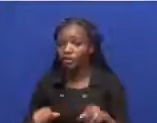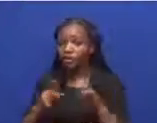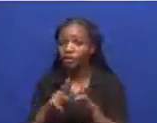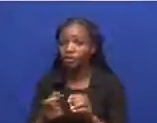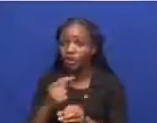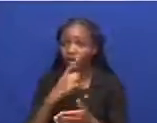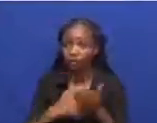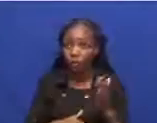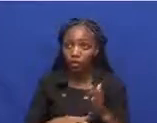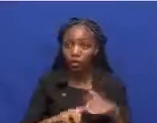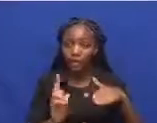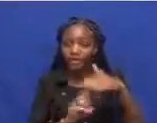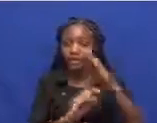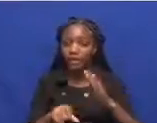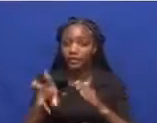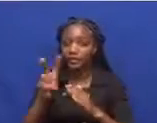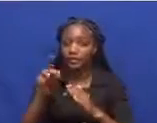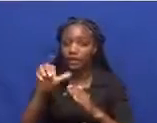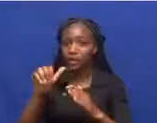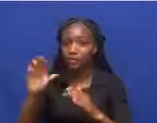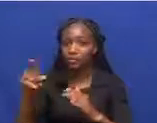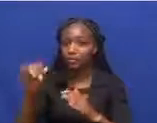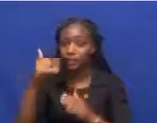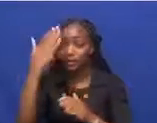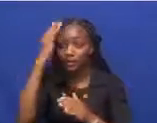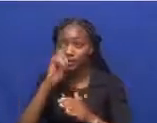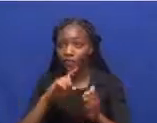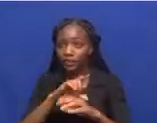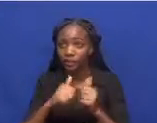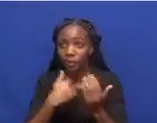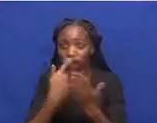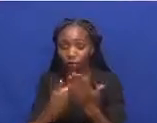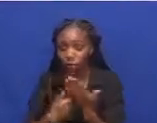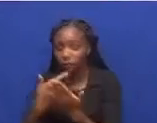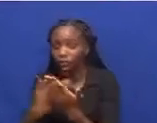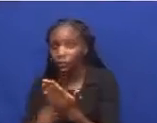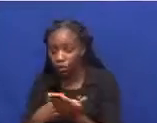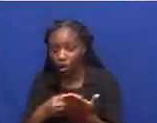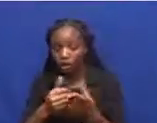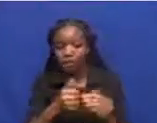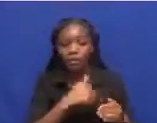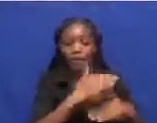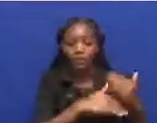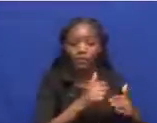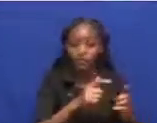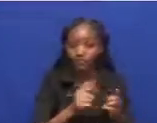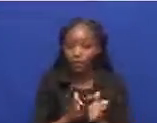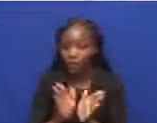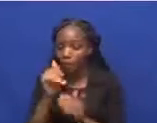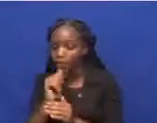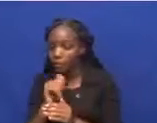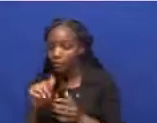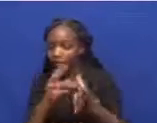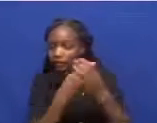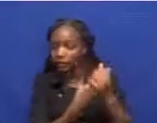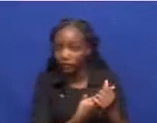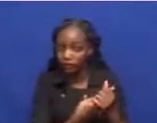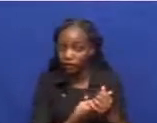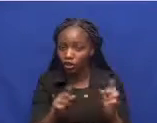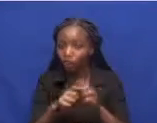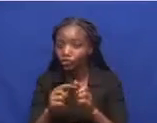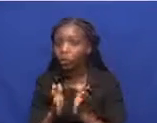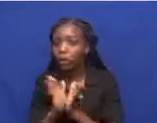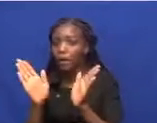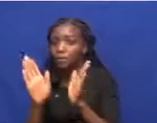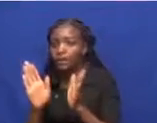Masharia oversaw the conversion of the medical equipment scheme project from public-private partnership to public procurement